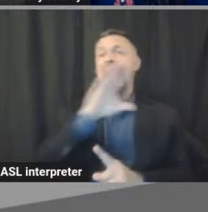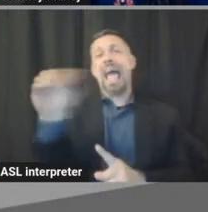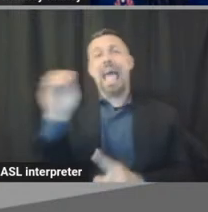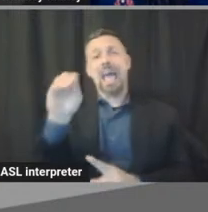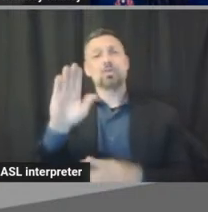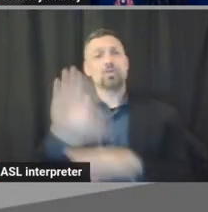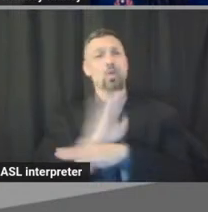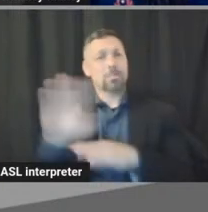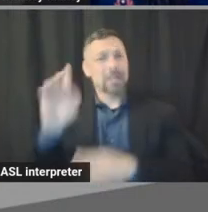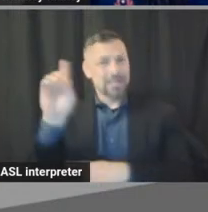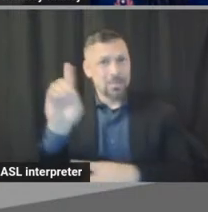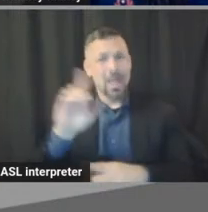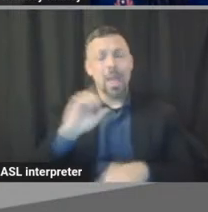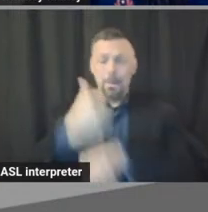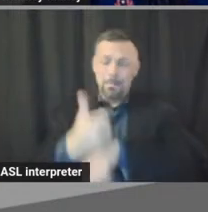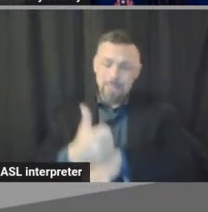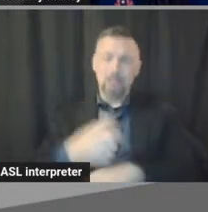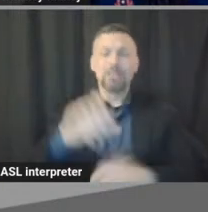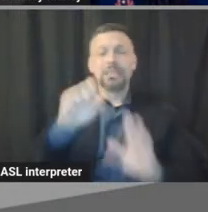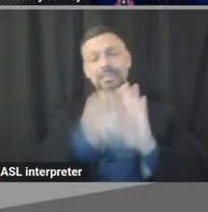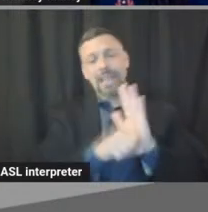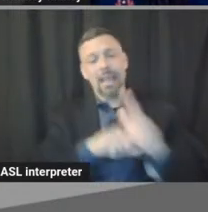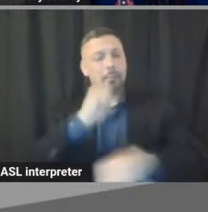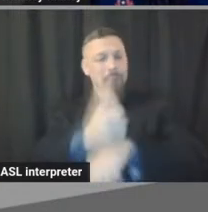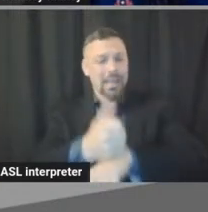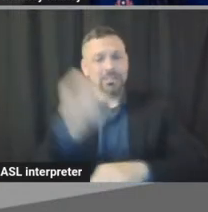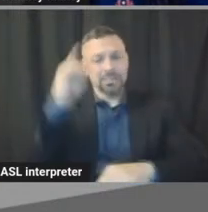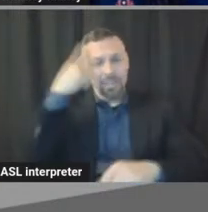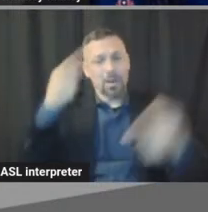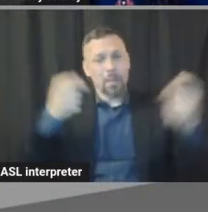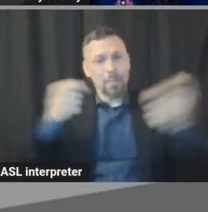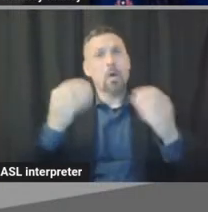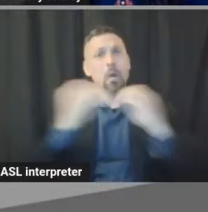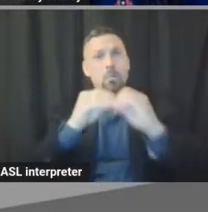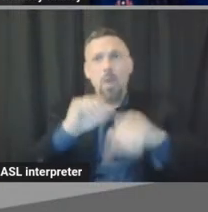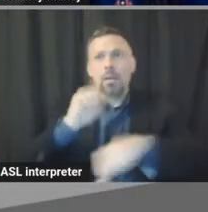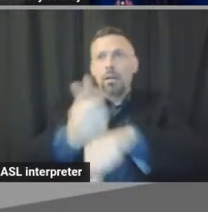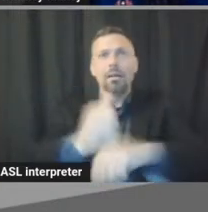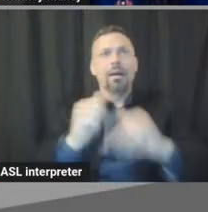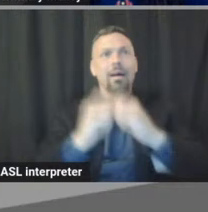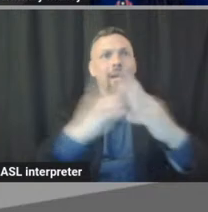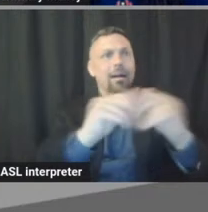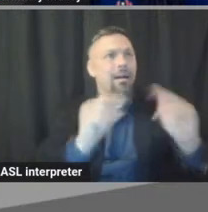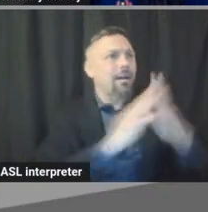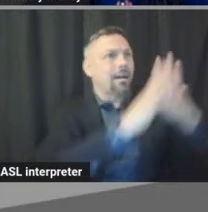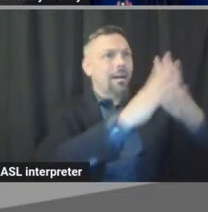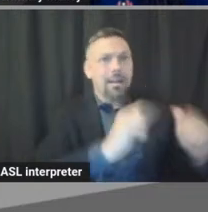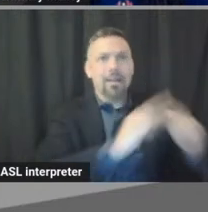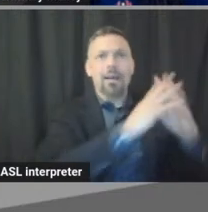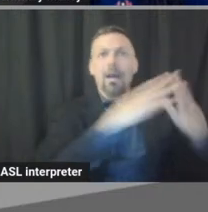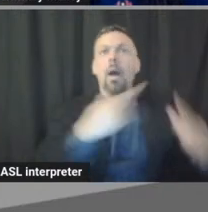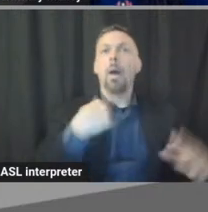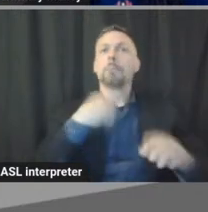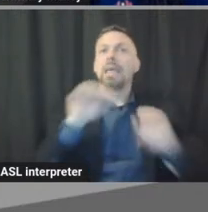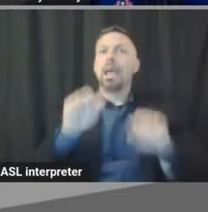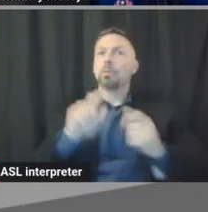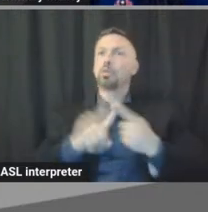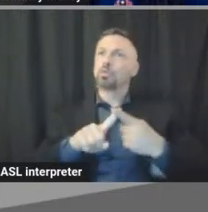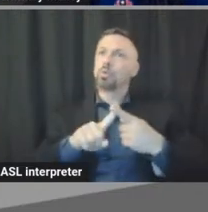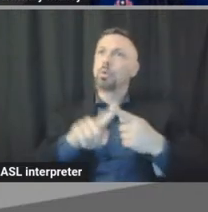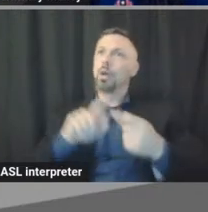building state-based political and governing power in more places will create the conditions for us to potentially be leading the front.